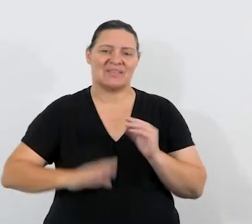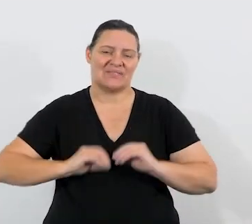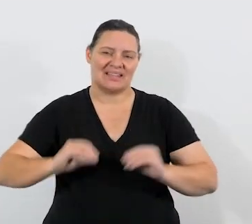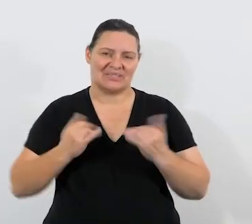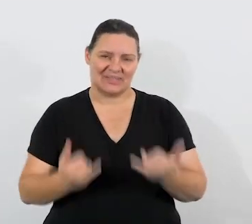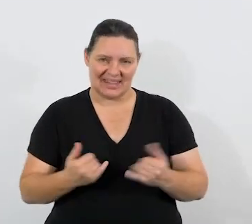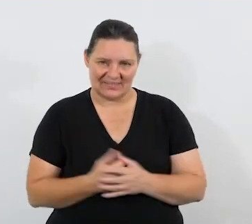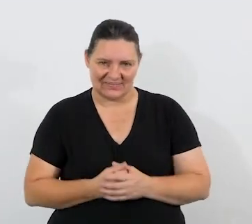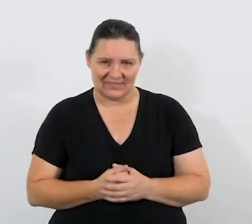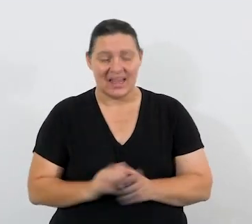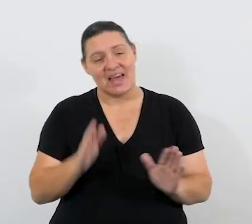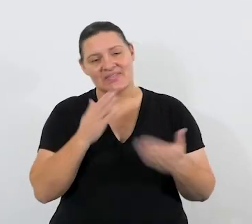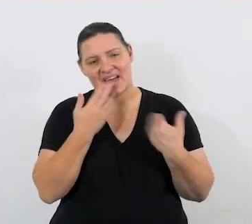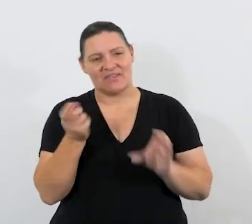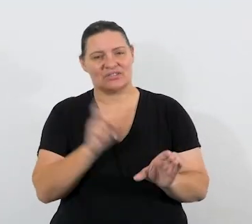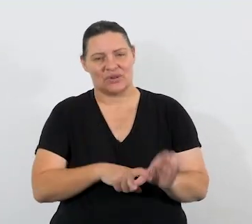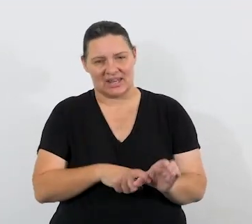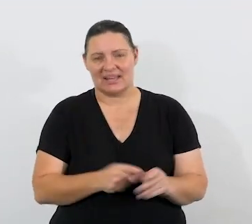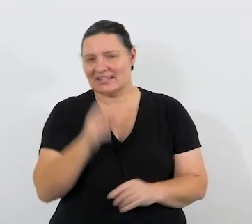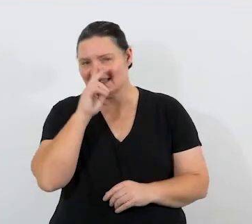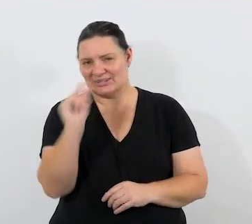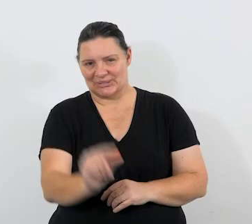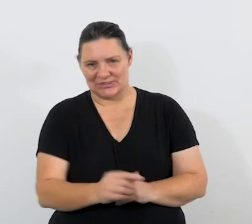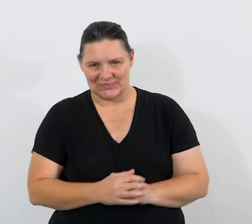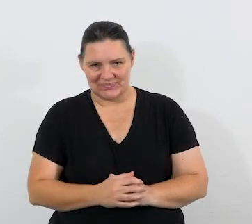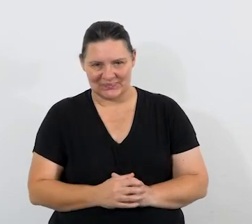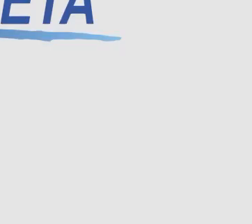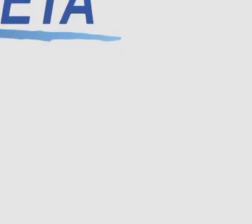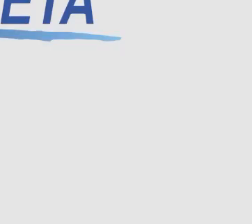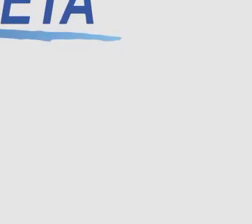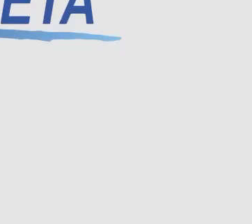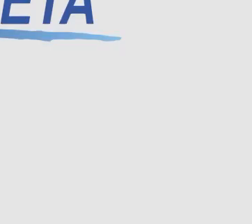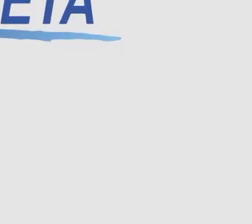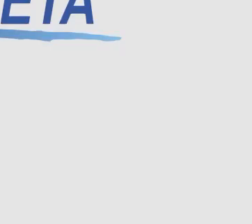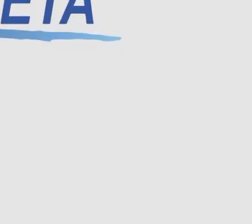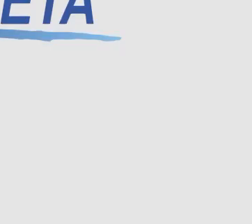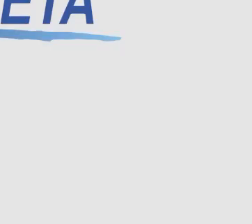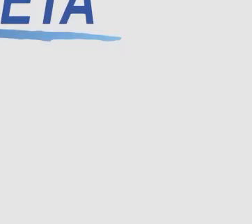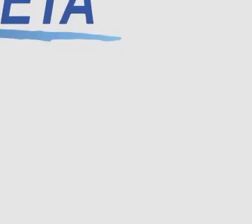end of our lesson for today. Thank you for joining us, and I'll see you next time.